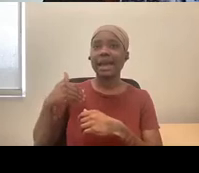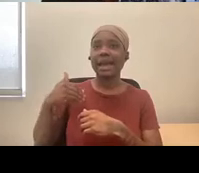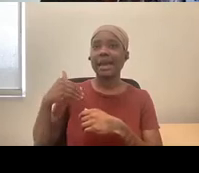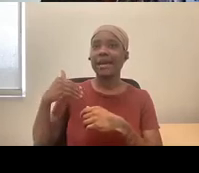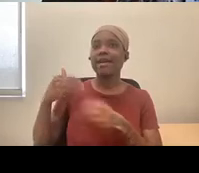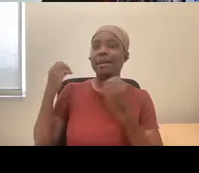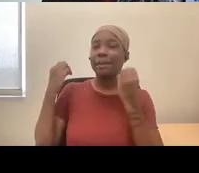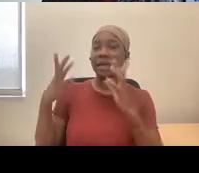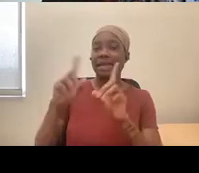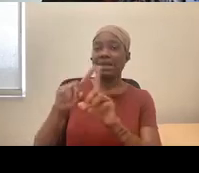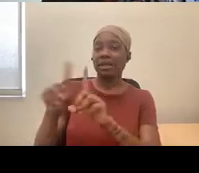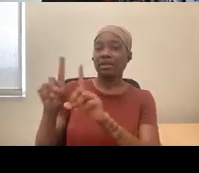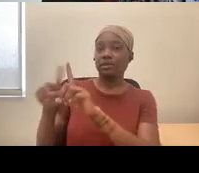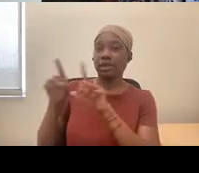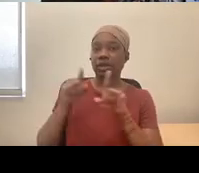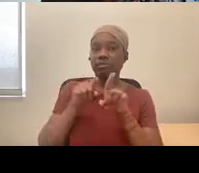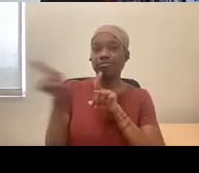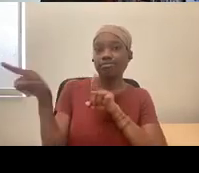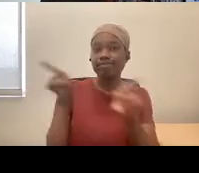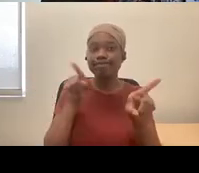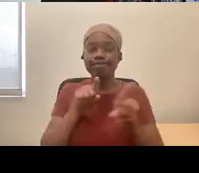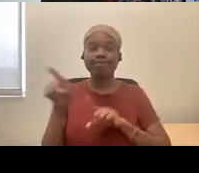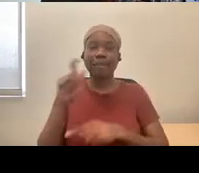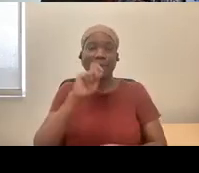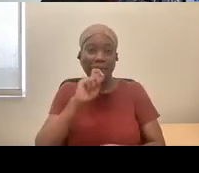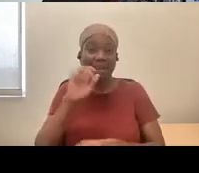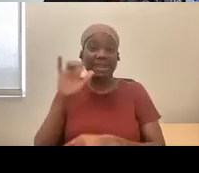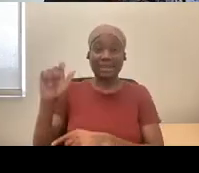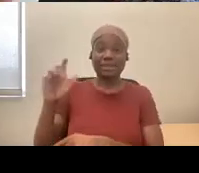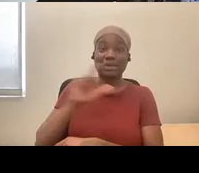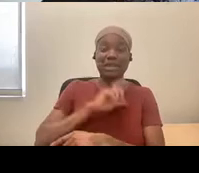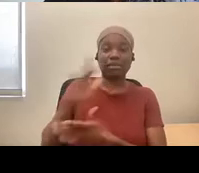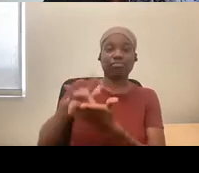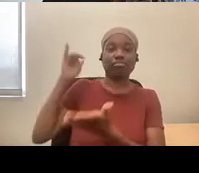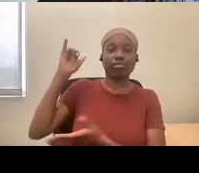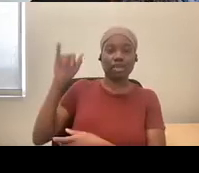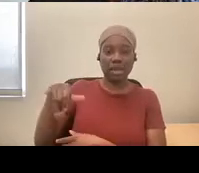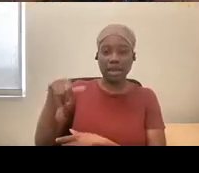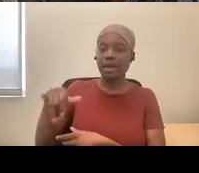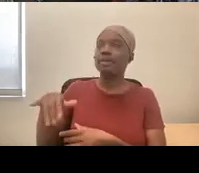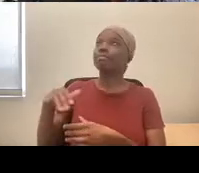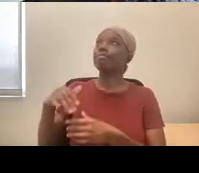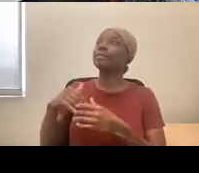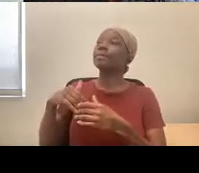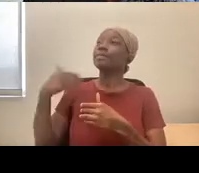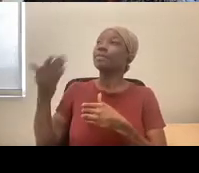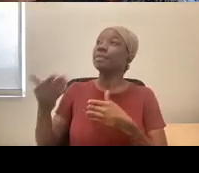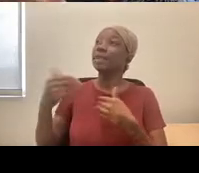omnidirectional microphones around that police use. And then even further out, there's often sensors